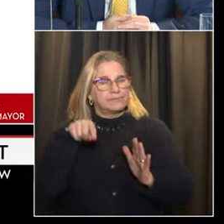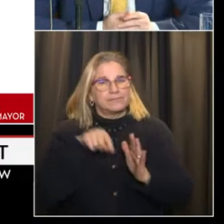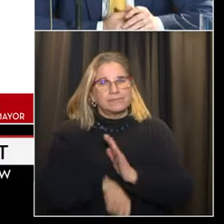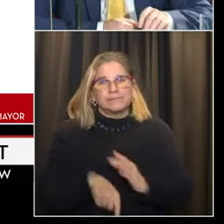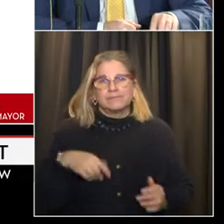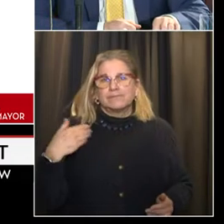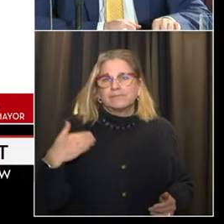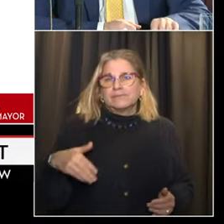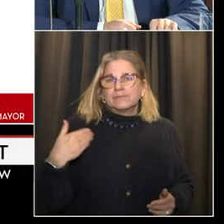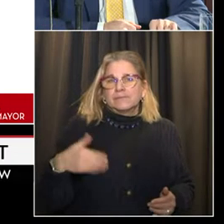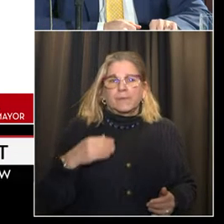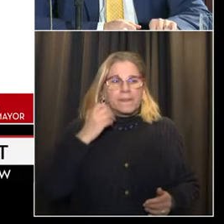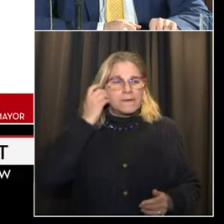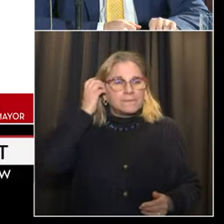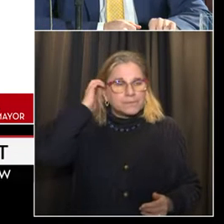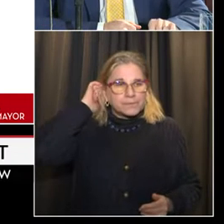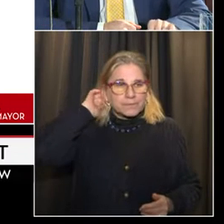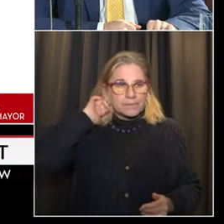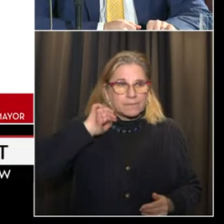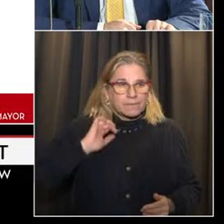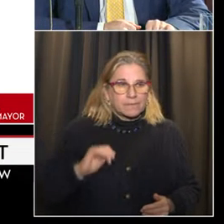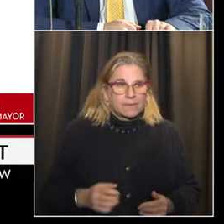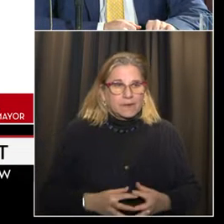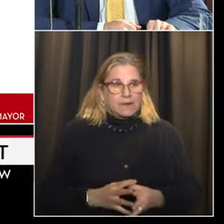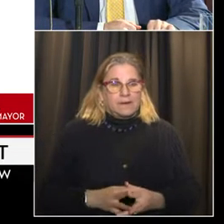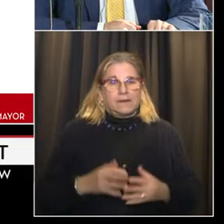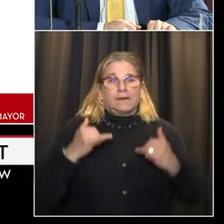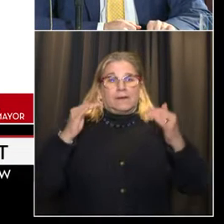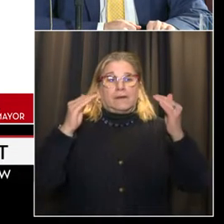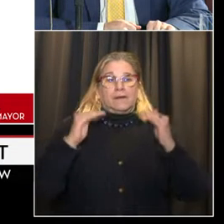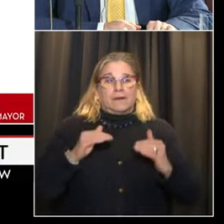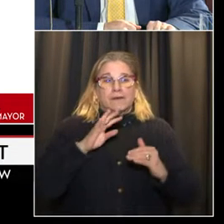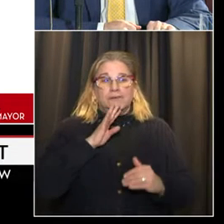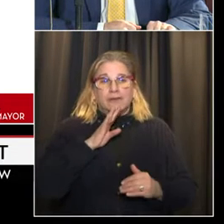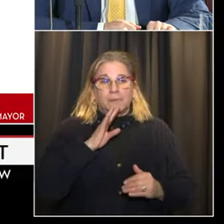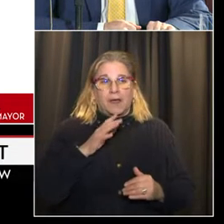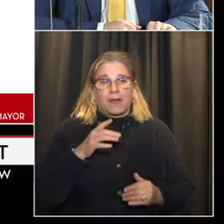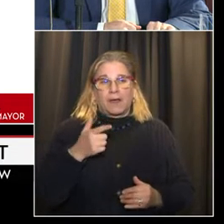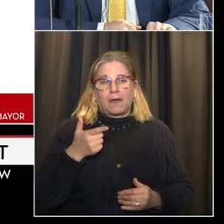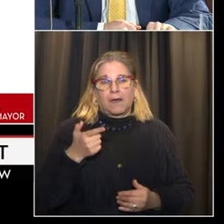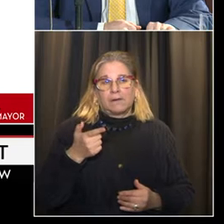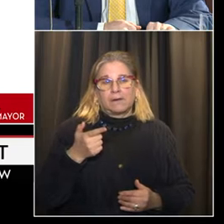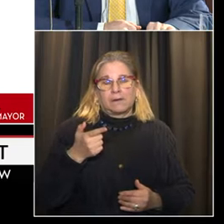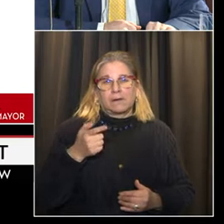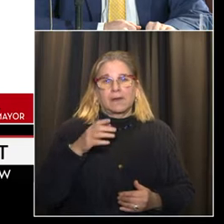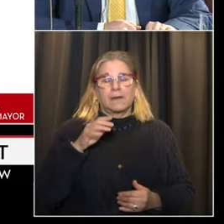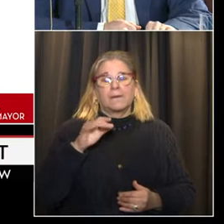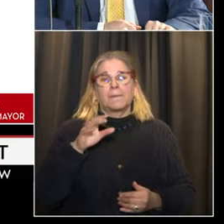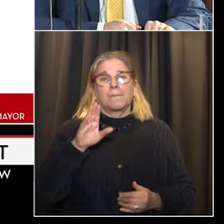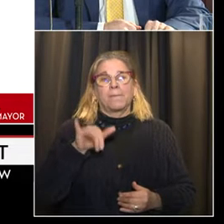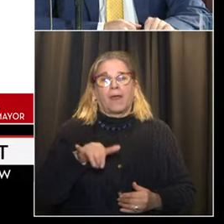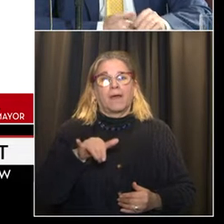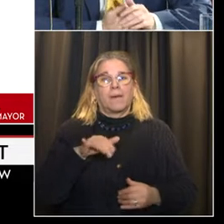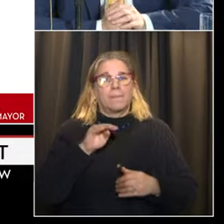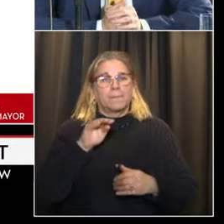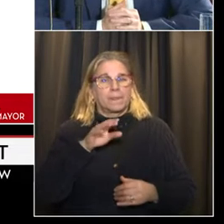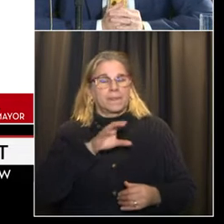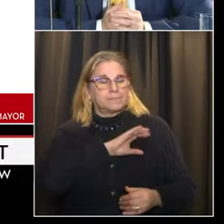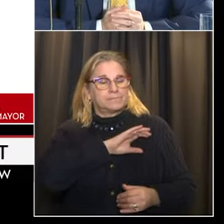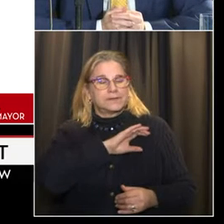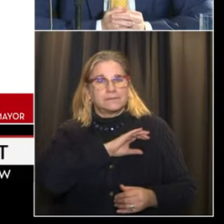3,135, is the number of guns MPD has recovered. Not the total number of guns in the city, but MPD